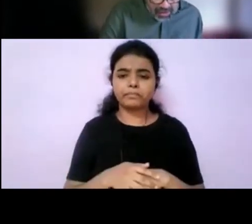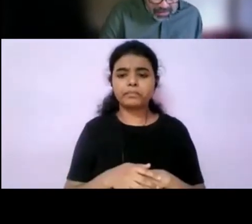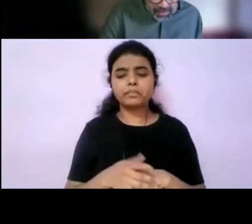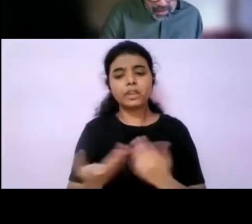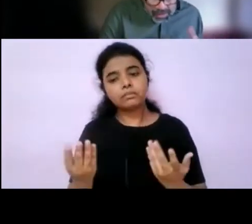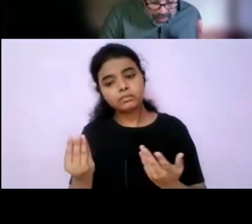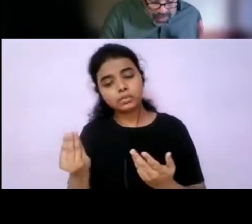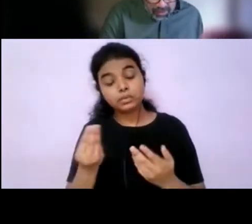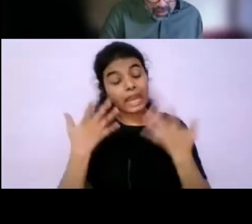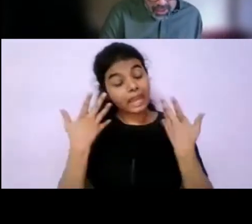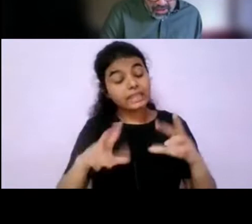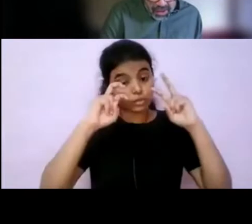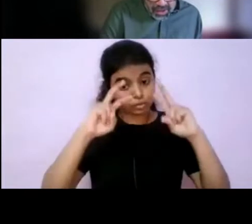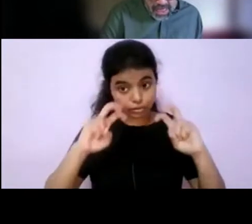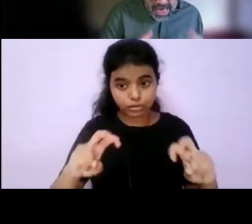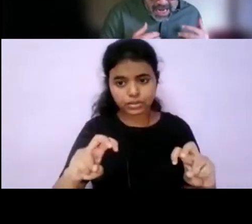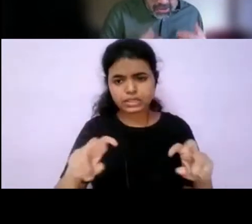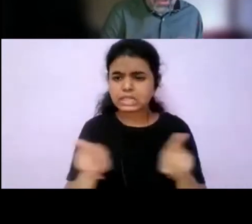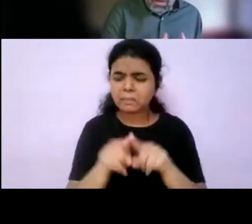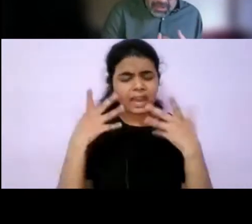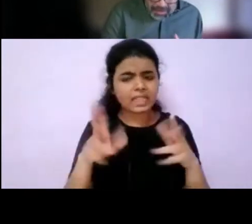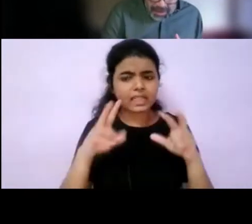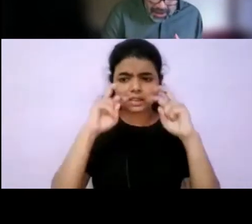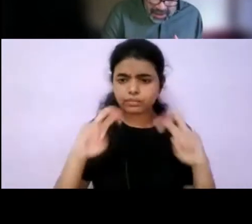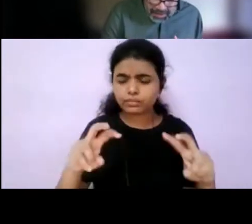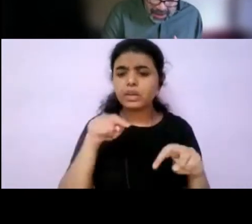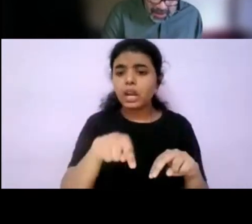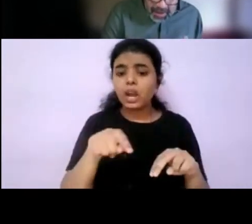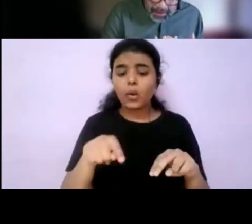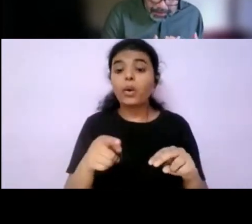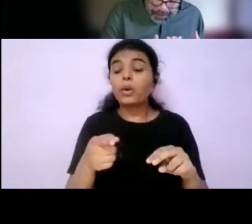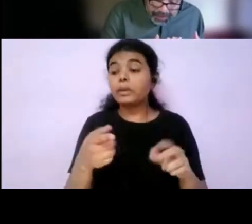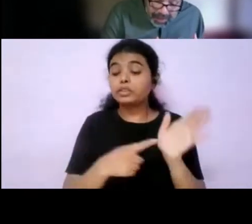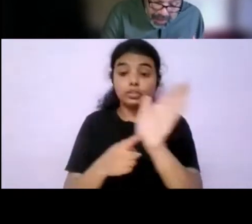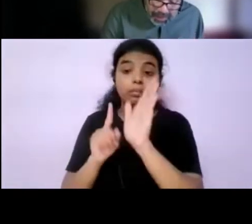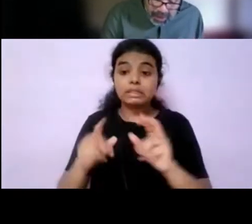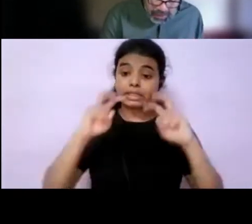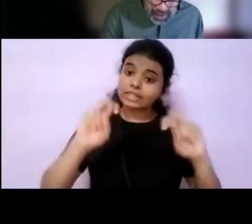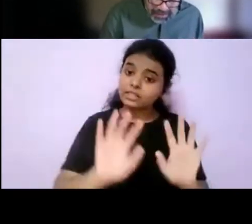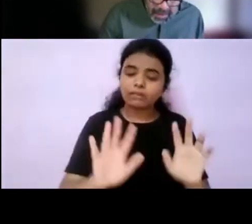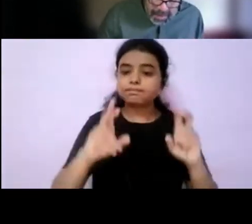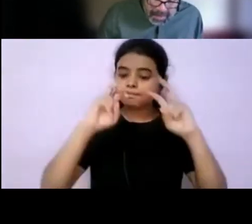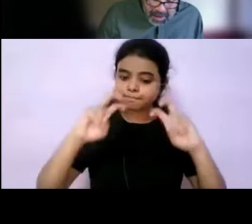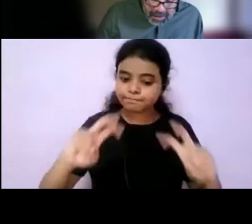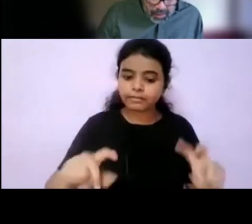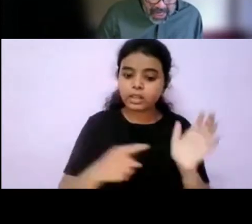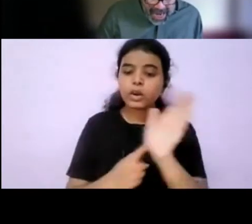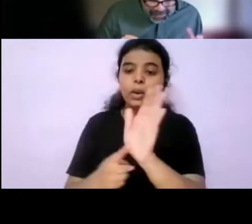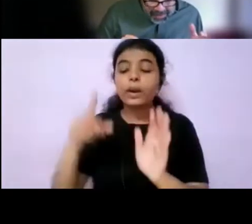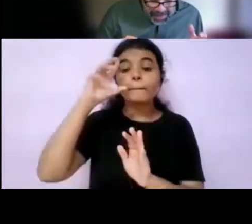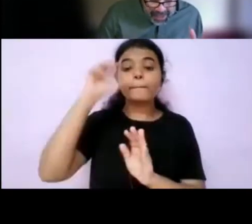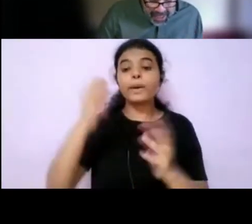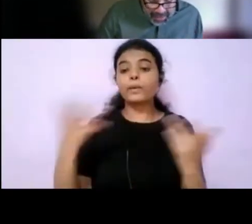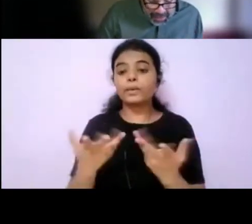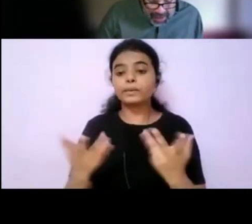research something because we want to throw light on it and to show that something is happening. But we also have to remember that we have